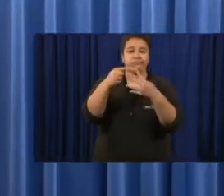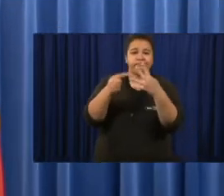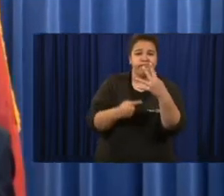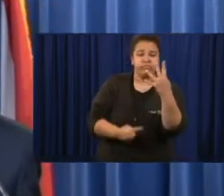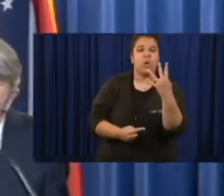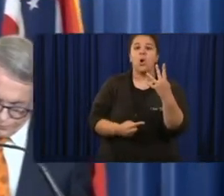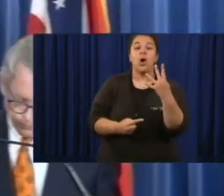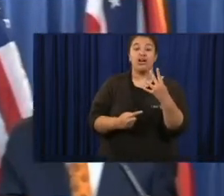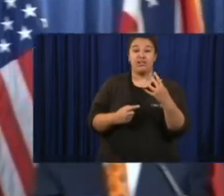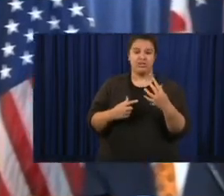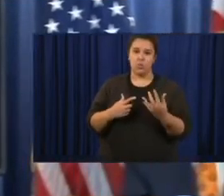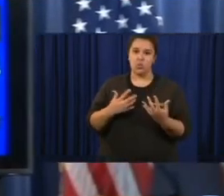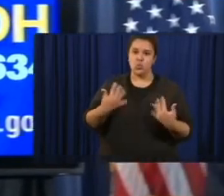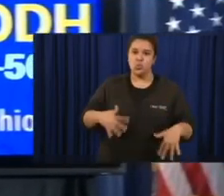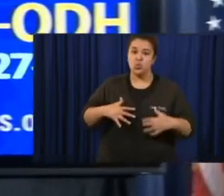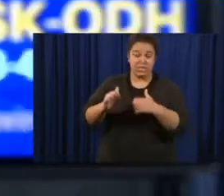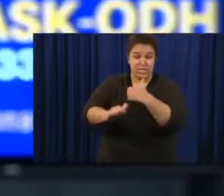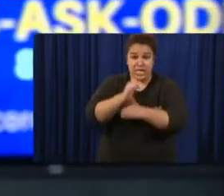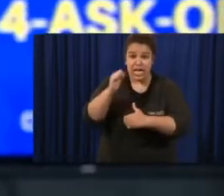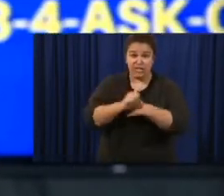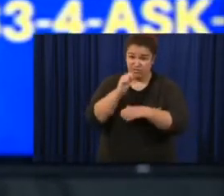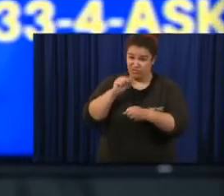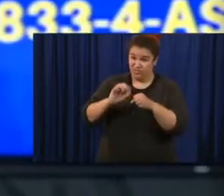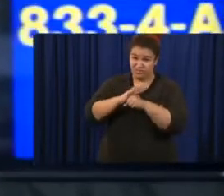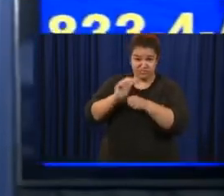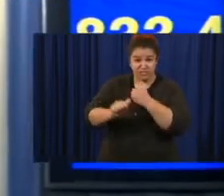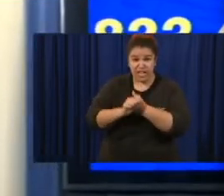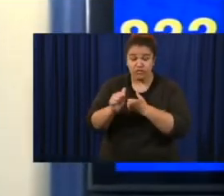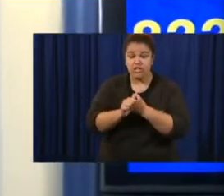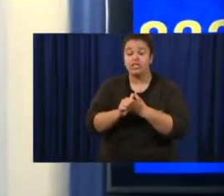foresee visitation being allowed?